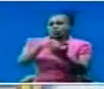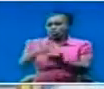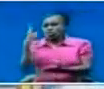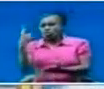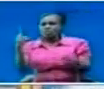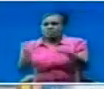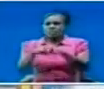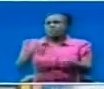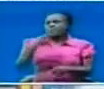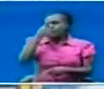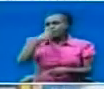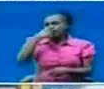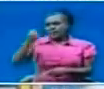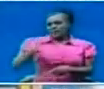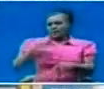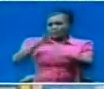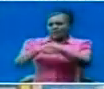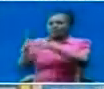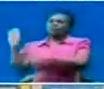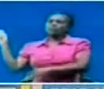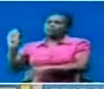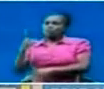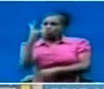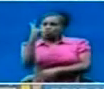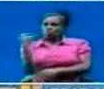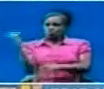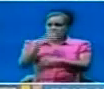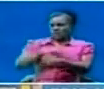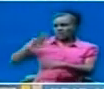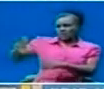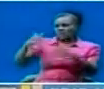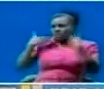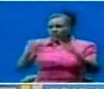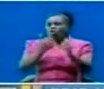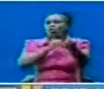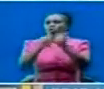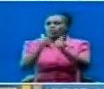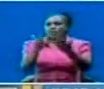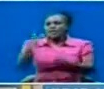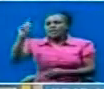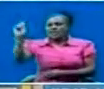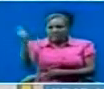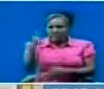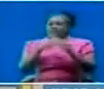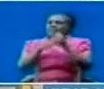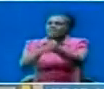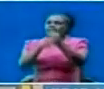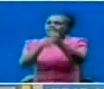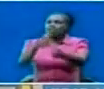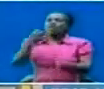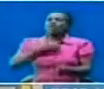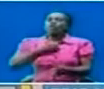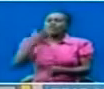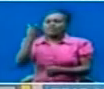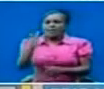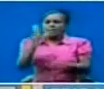Maig of Tanzania won bronze. With only 2 days to go to the close of the East Africa Secondary School Games, Kenya is still leading on the medal standings, with